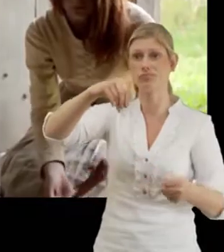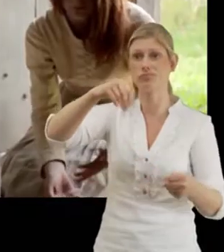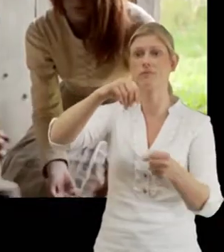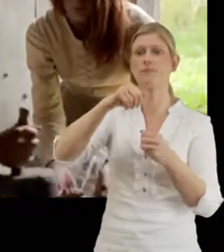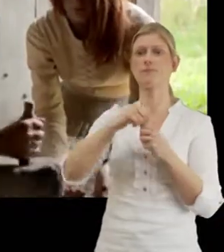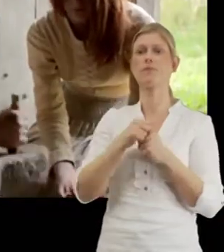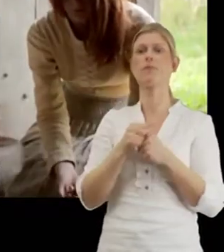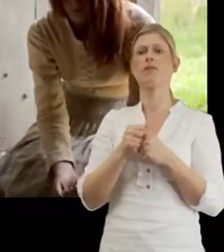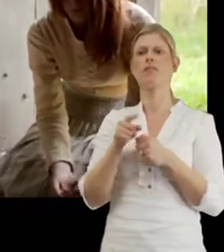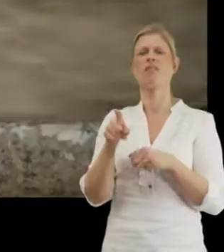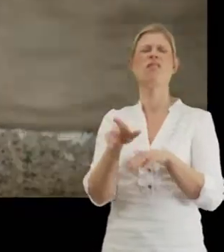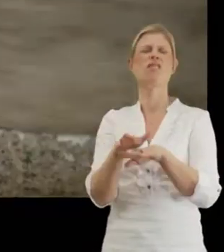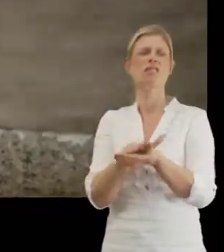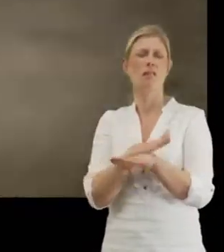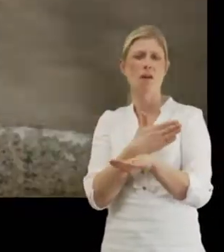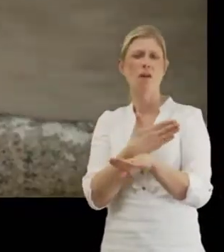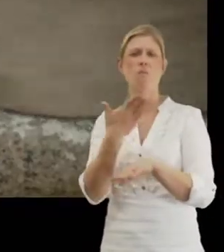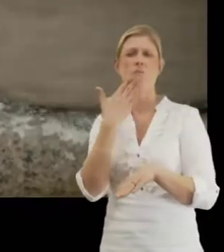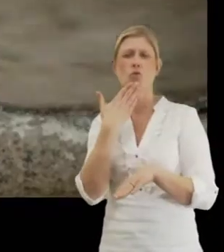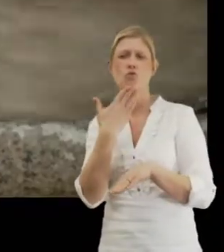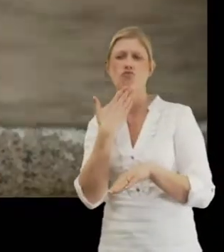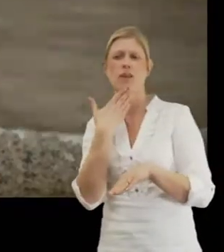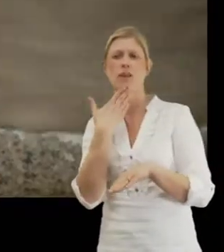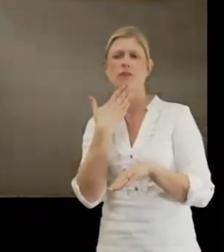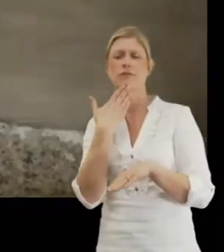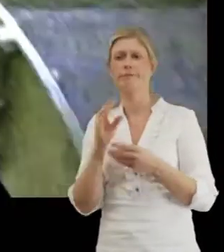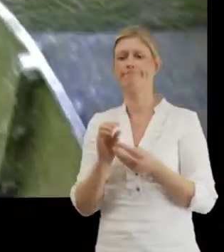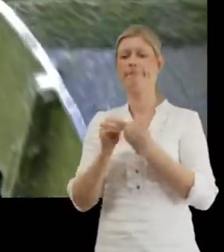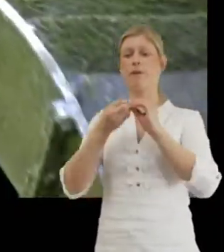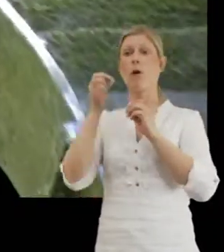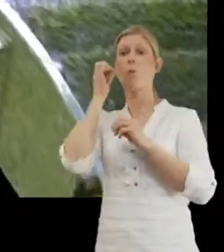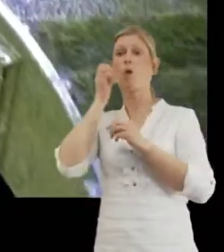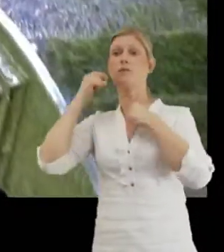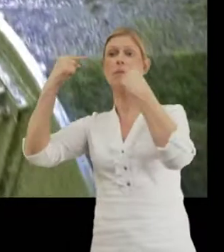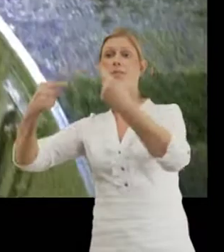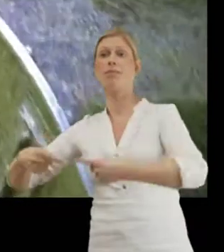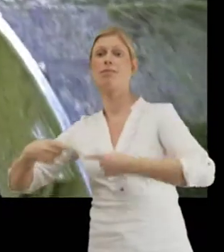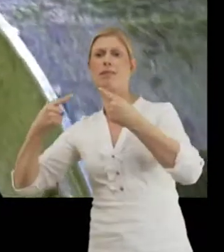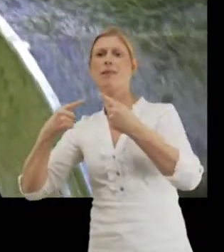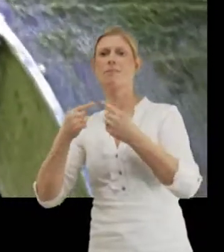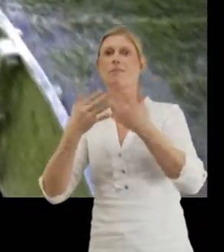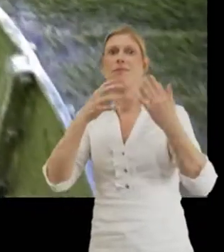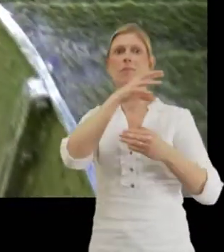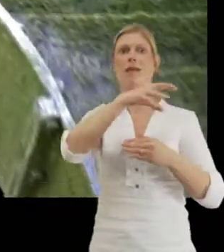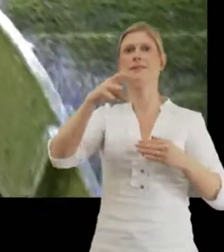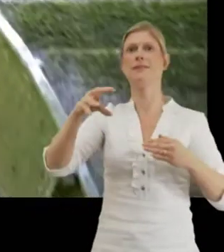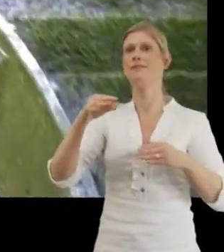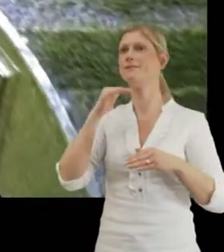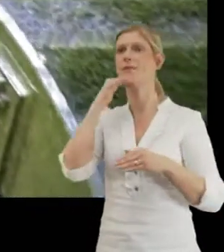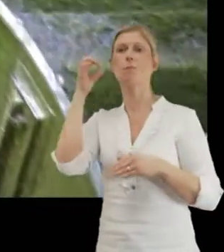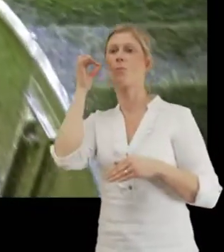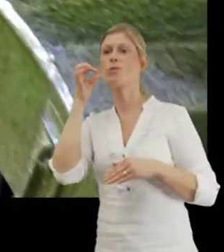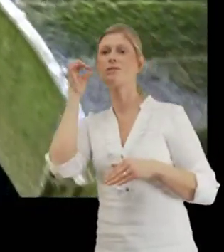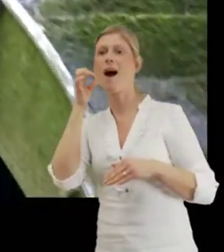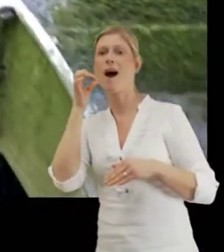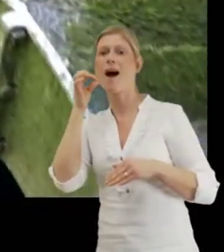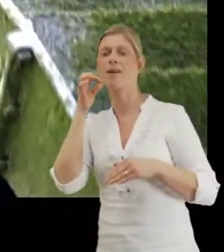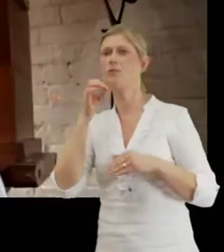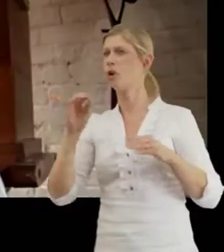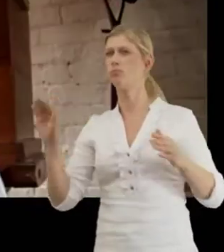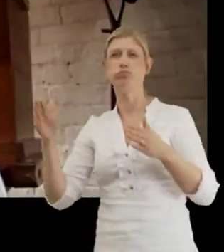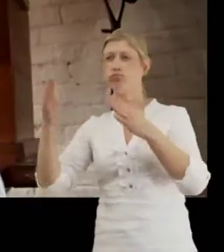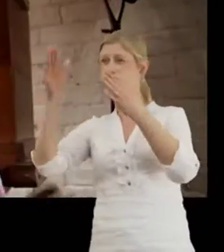in. That was very slow and tedious. So they invented water mills, but in lots of places there was no water, or not enough water, no